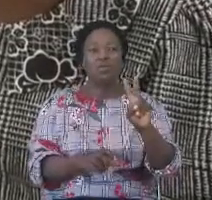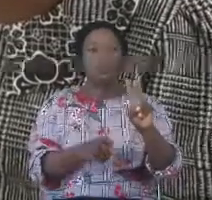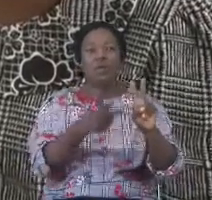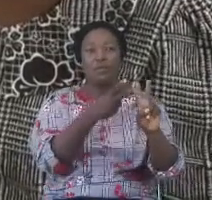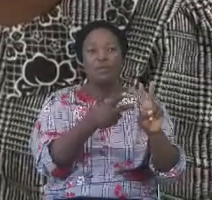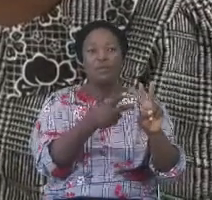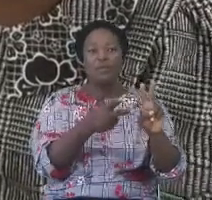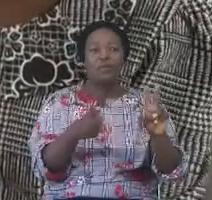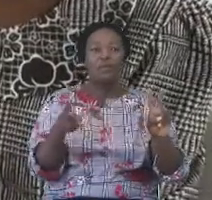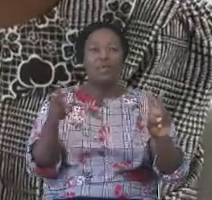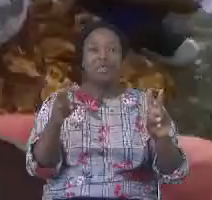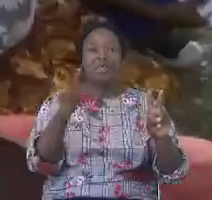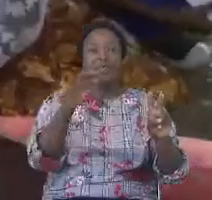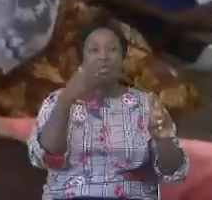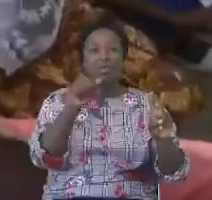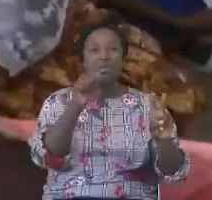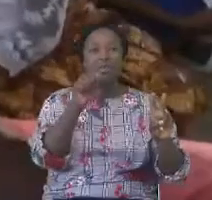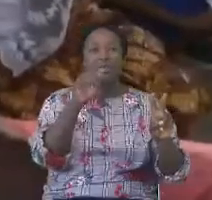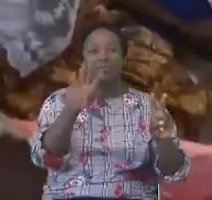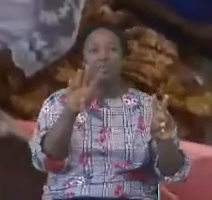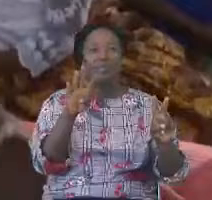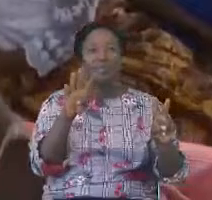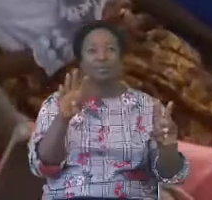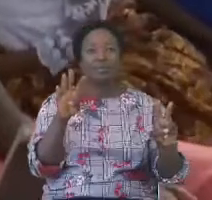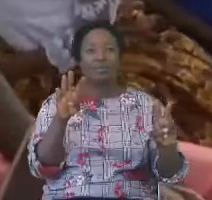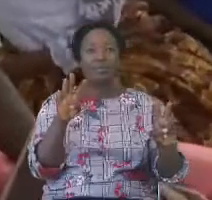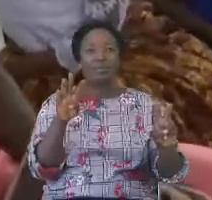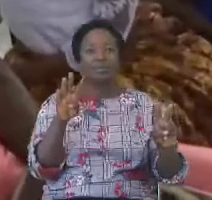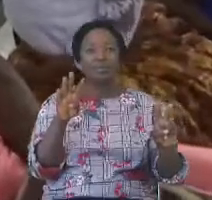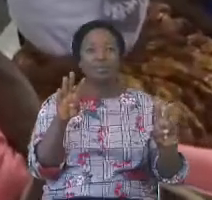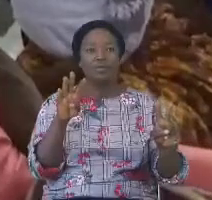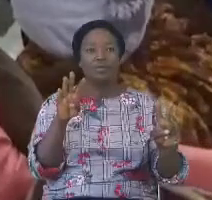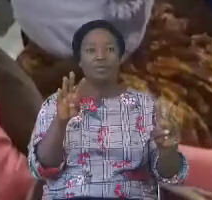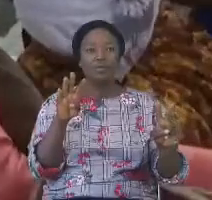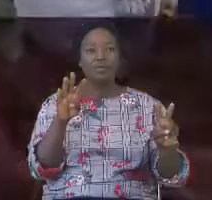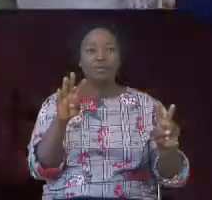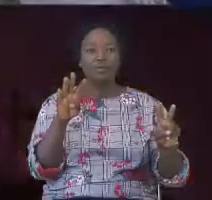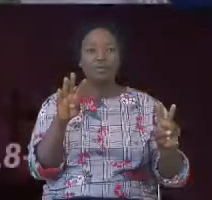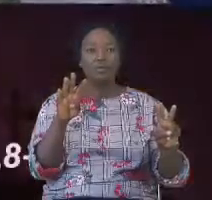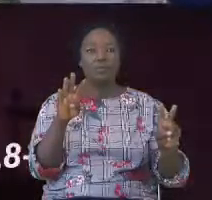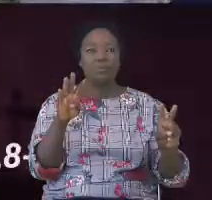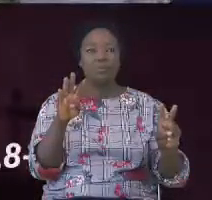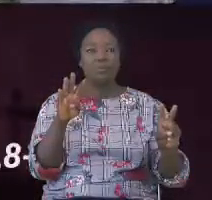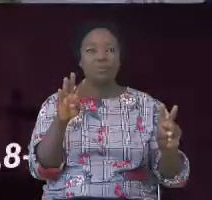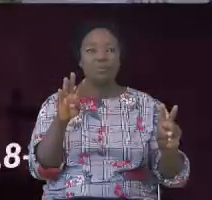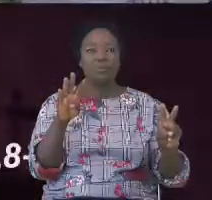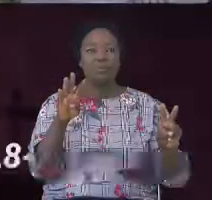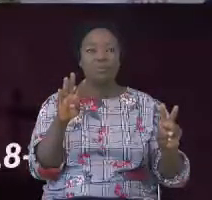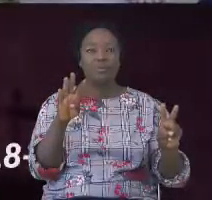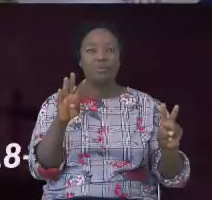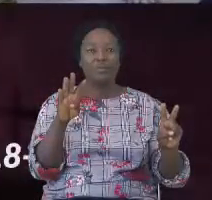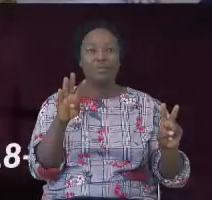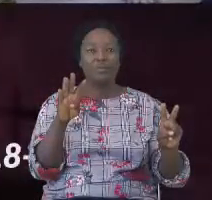colossians chapter 2 collusion chapter 2 we're looking at verse 14.